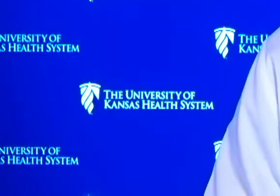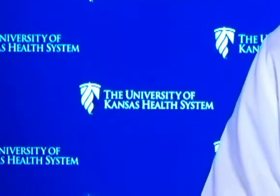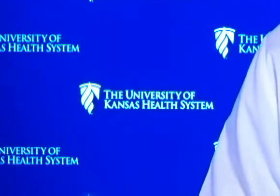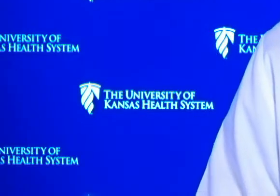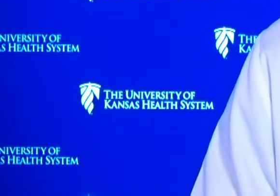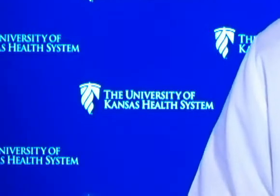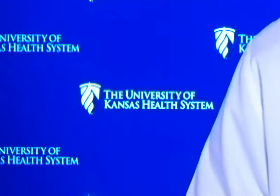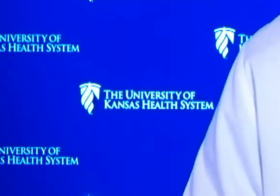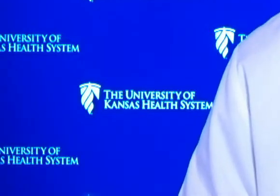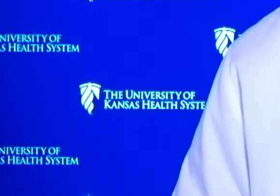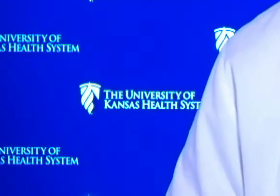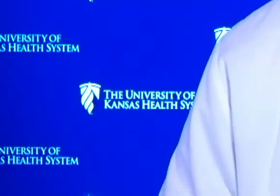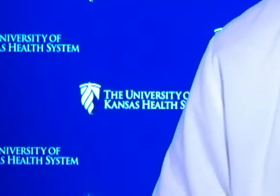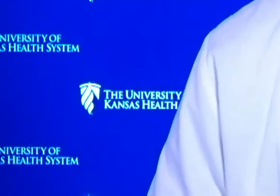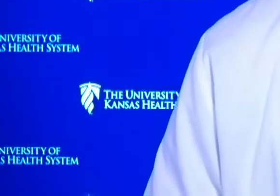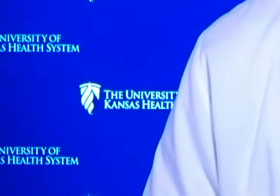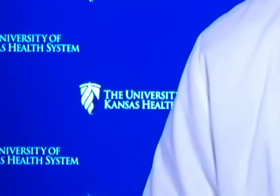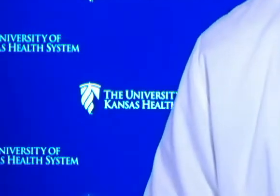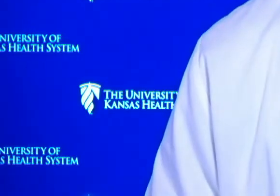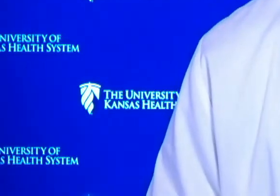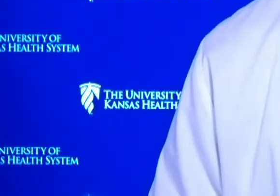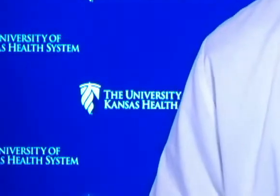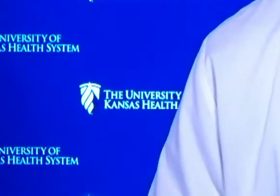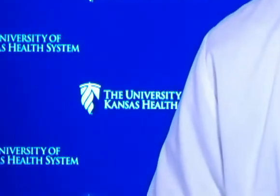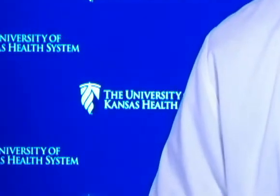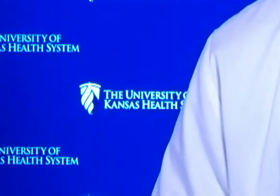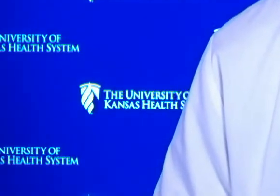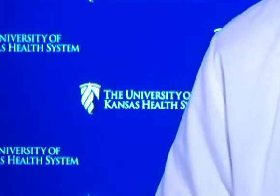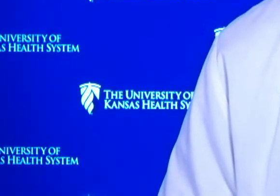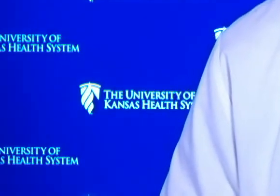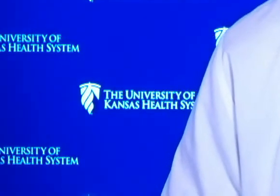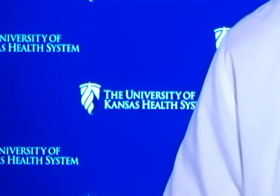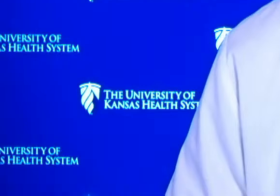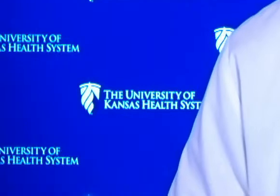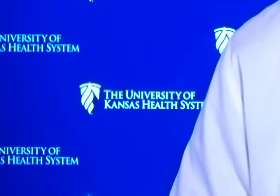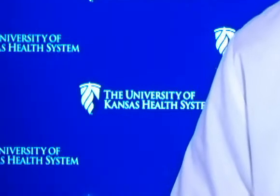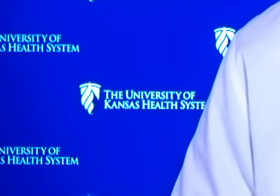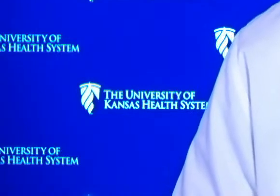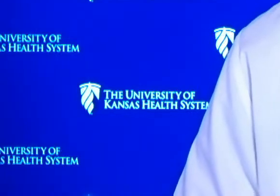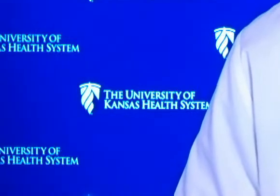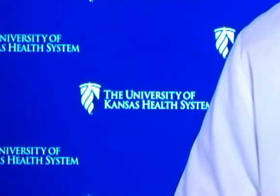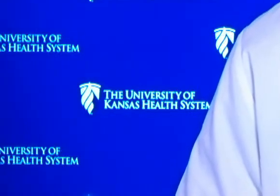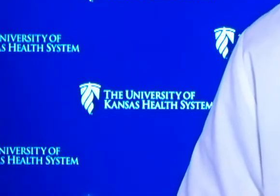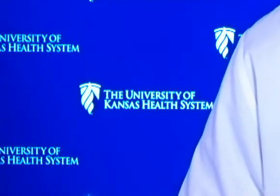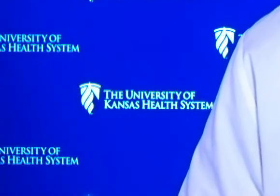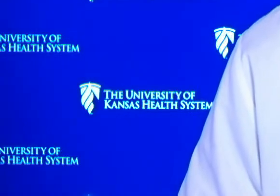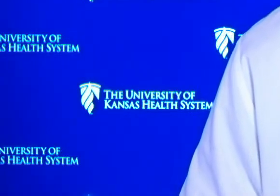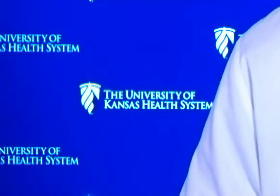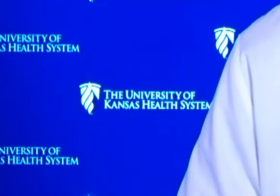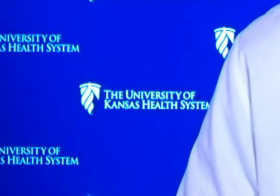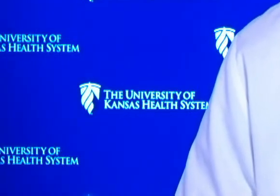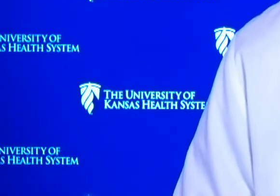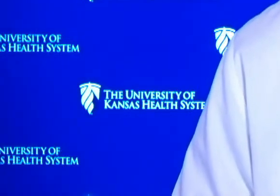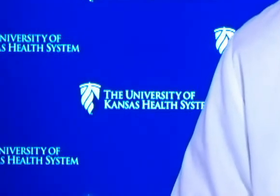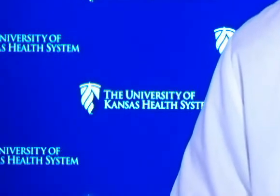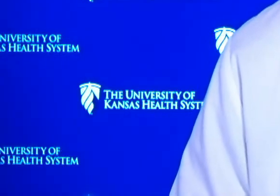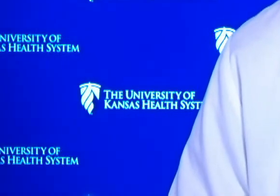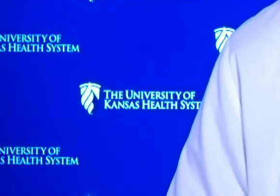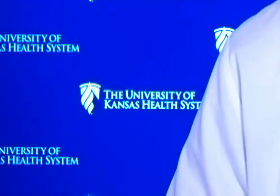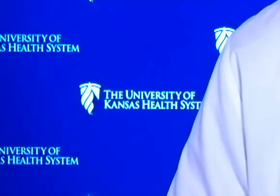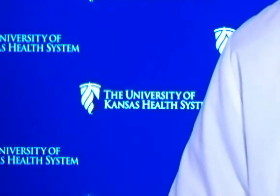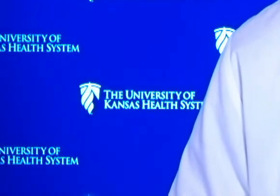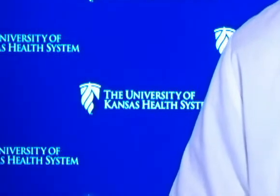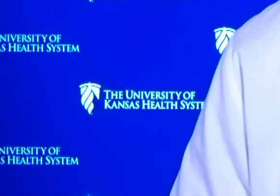active infections and 12 in that recovery period as well. So out there, we've seen that their active infections have increased. And